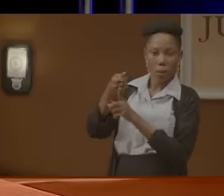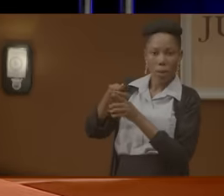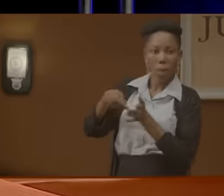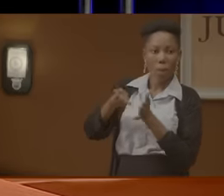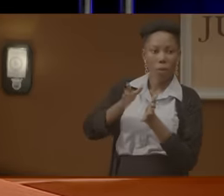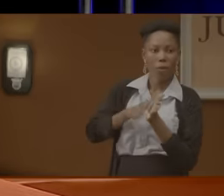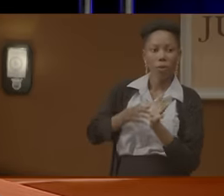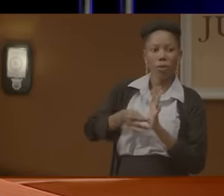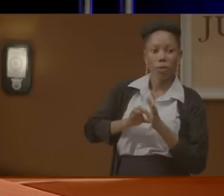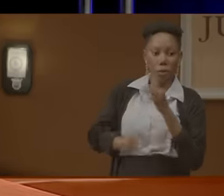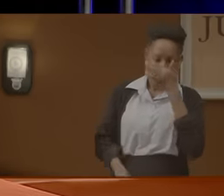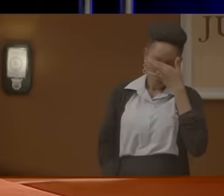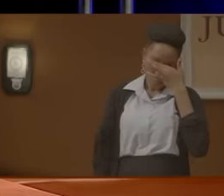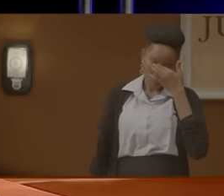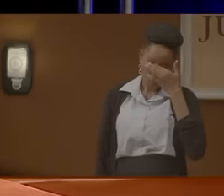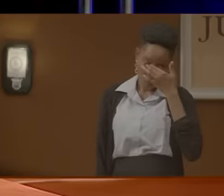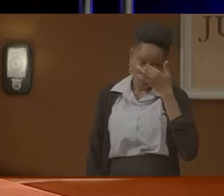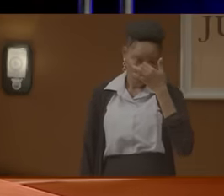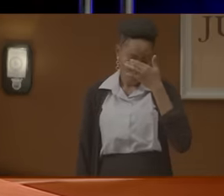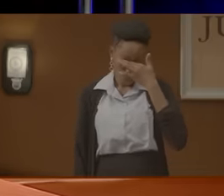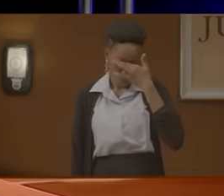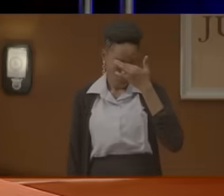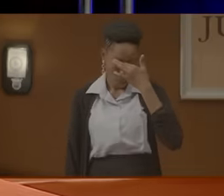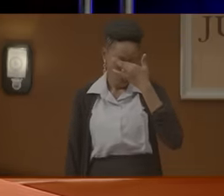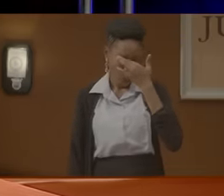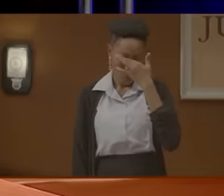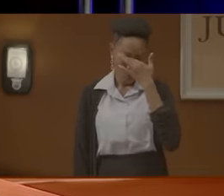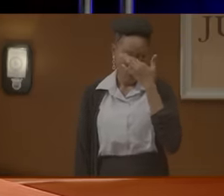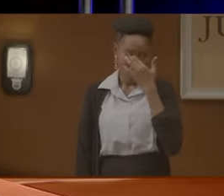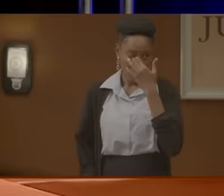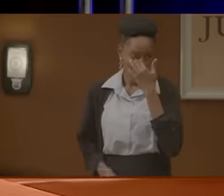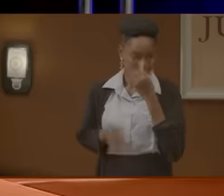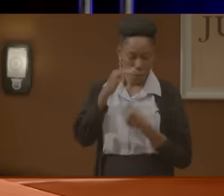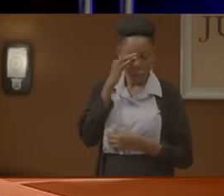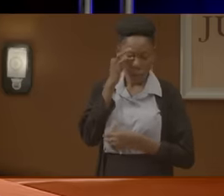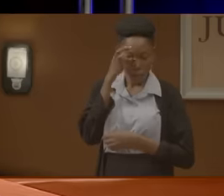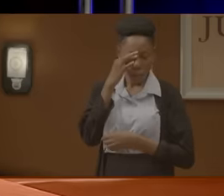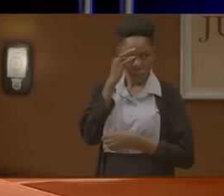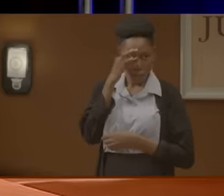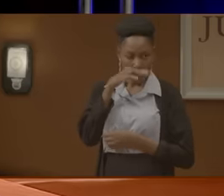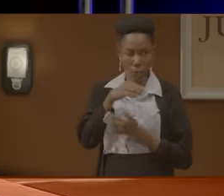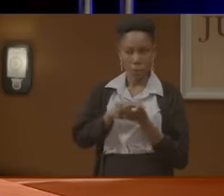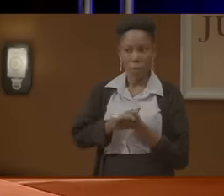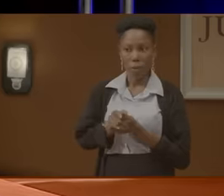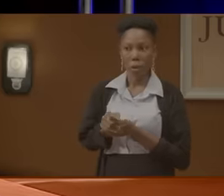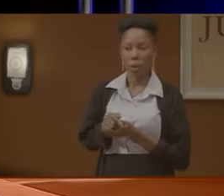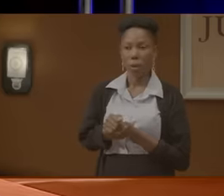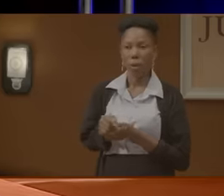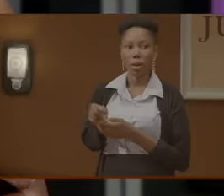day. Mm-hmm. Okay. So, that is that. What else is outstanding? You give them